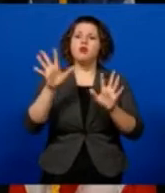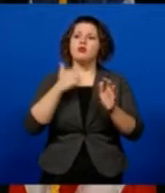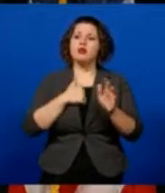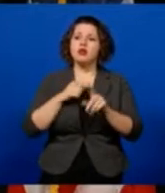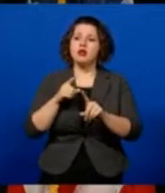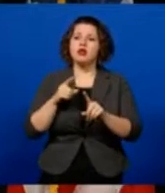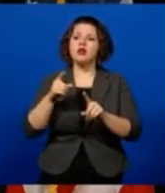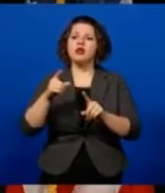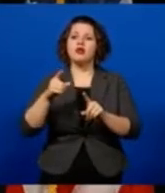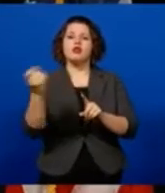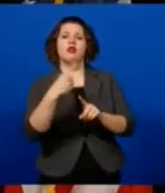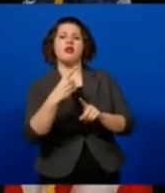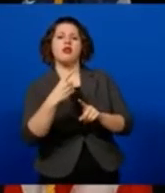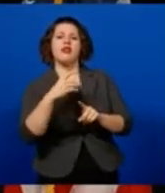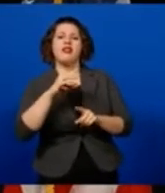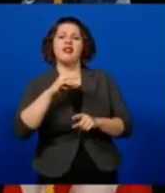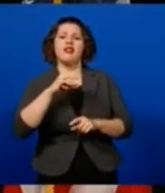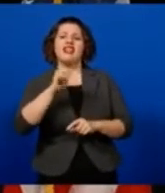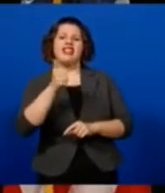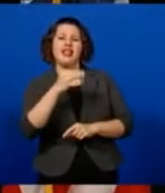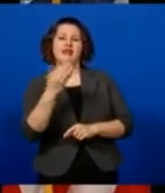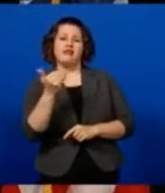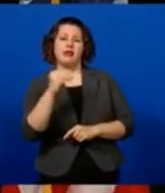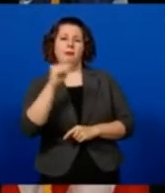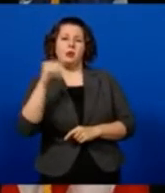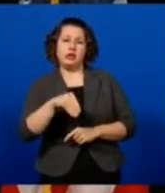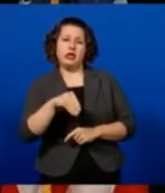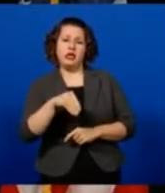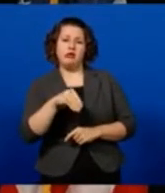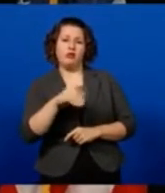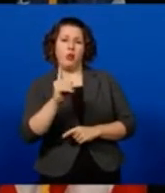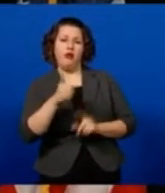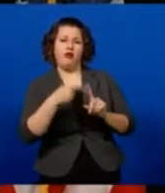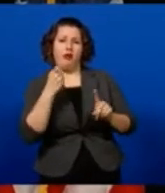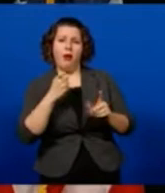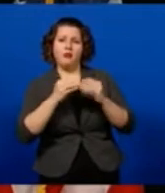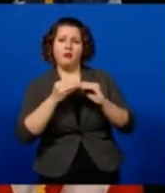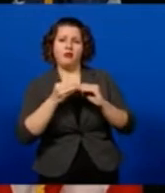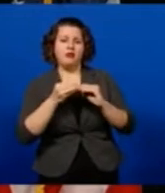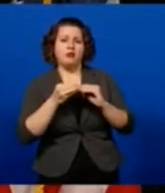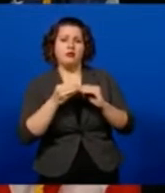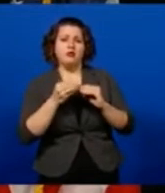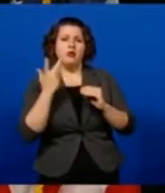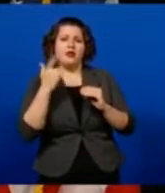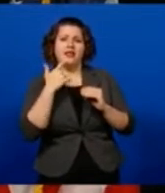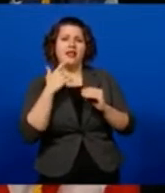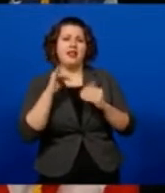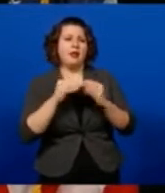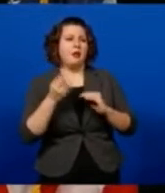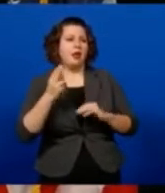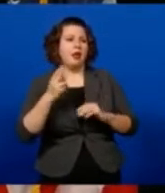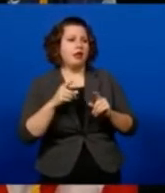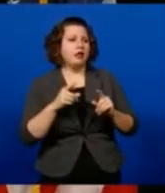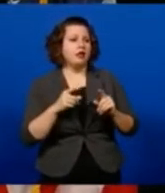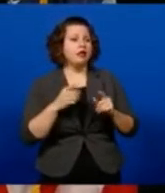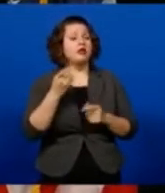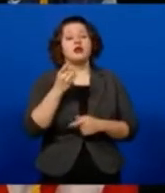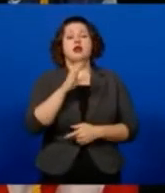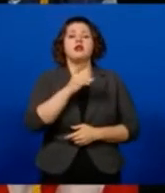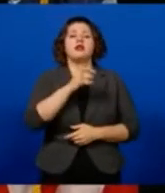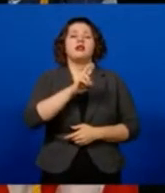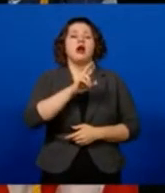Sorry, what? What is the basis for the 10 and 15% metrics, and what's your response to people who say that those numbers are too high? Yeah, Dr. Pedati, do you want